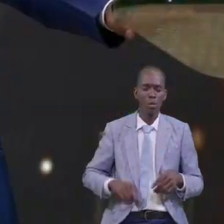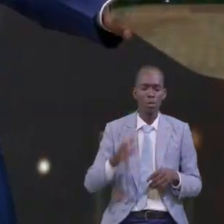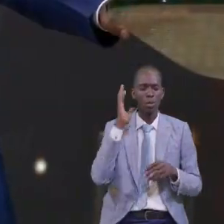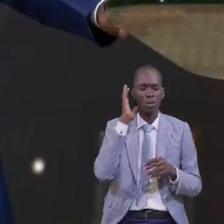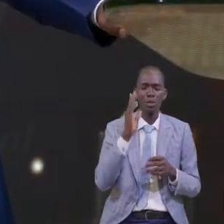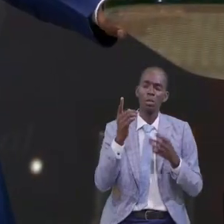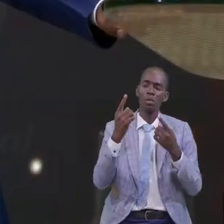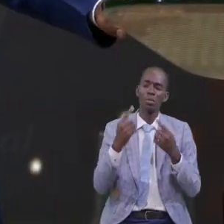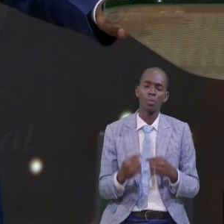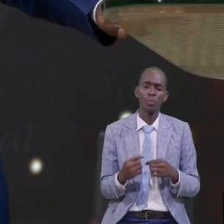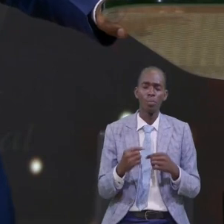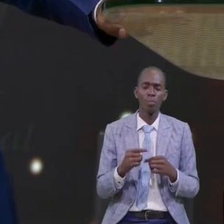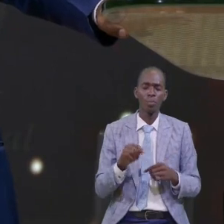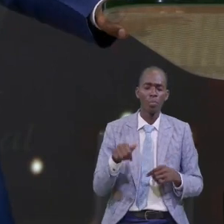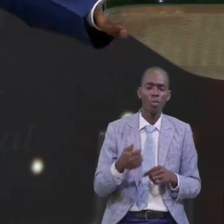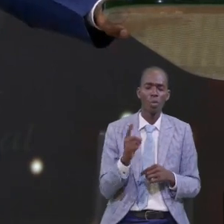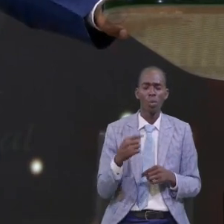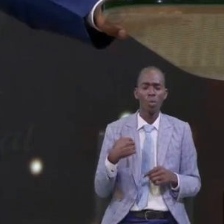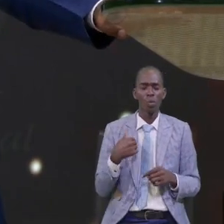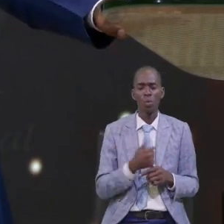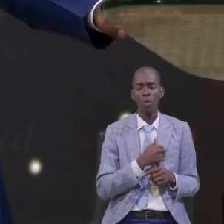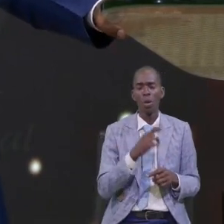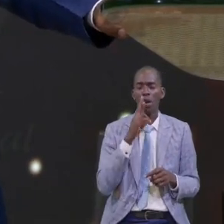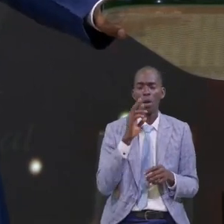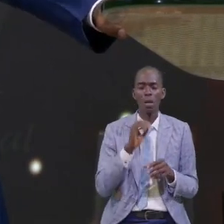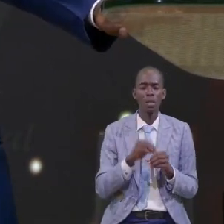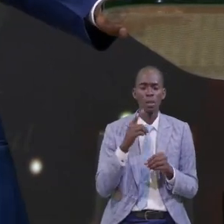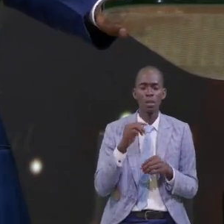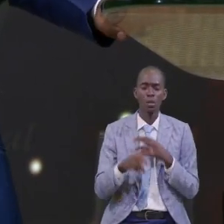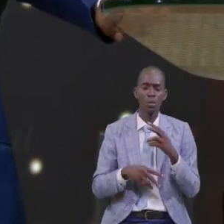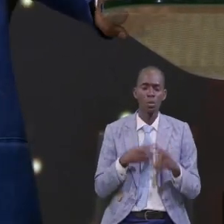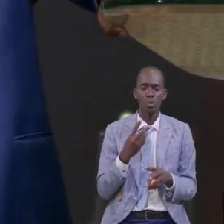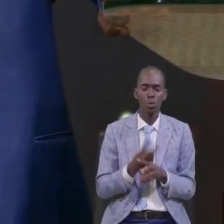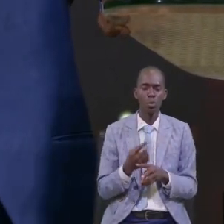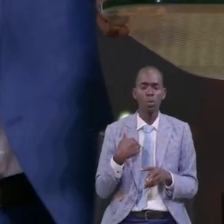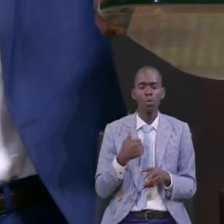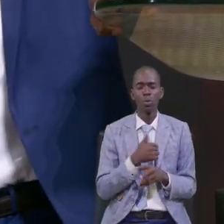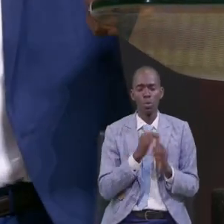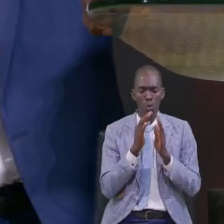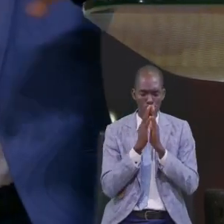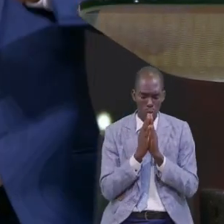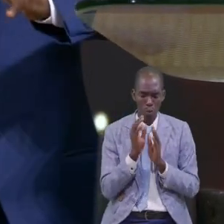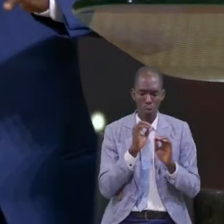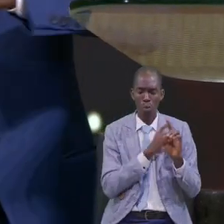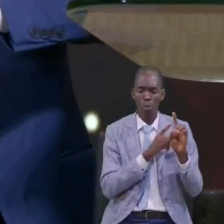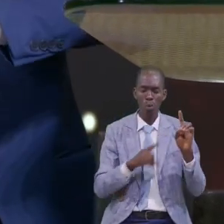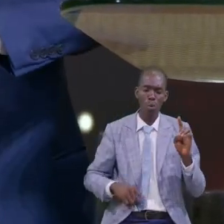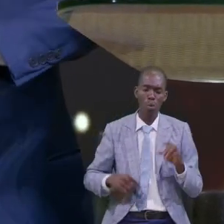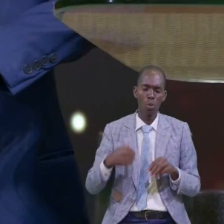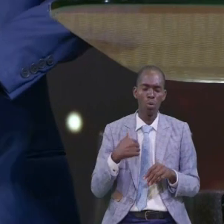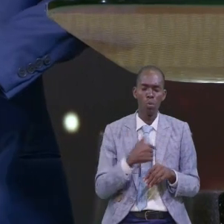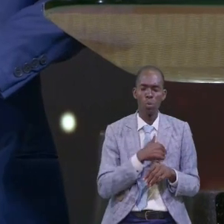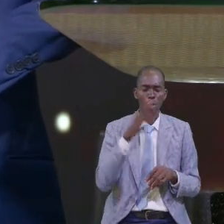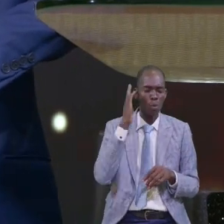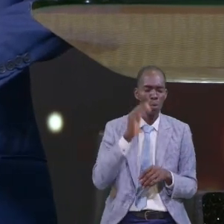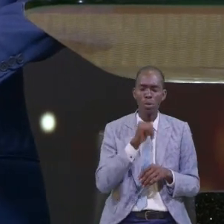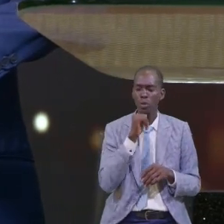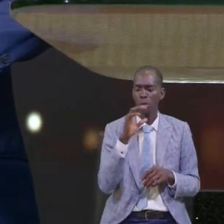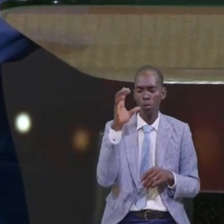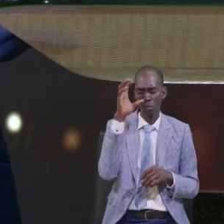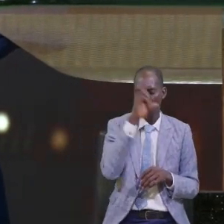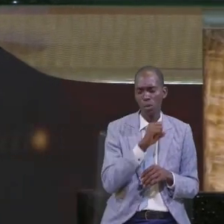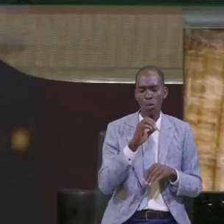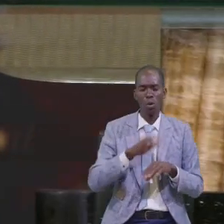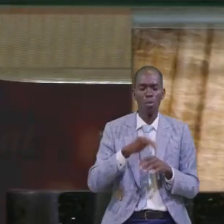come, anywhere we are in the world, we pray, O Lord, we'll not miss out on that